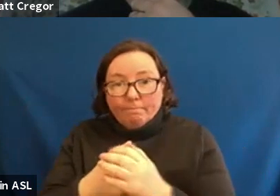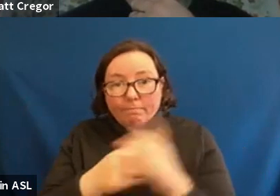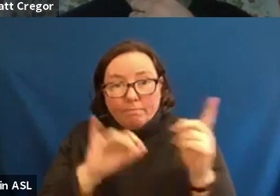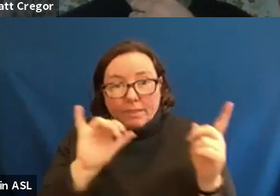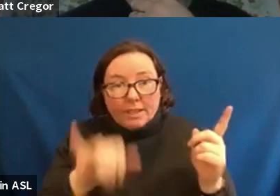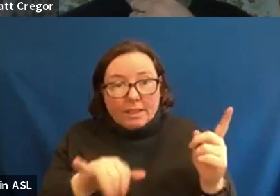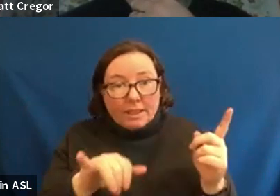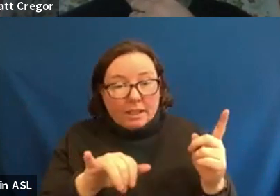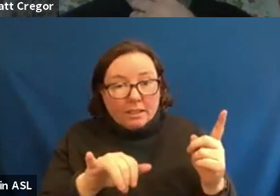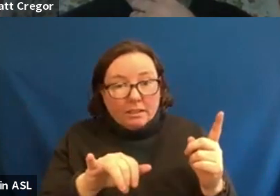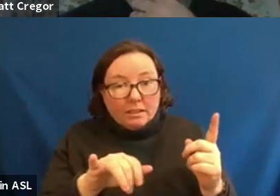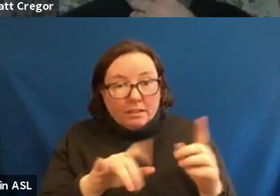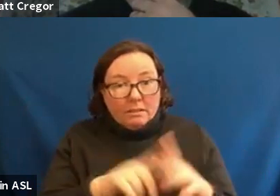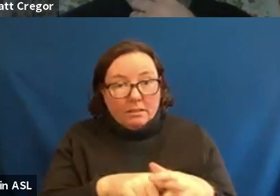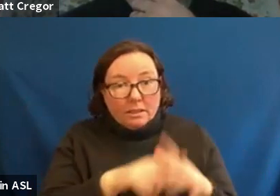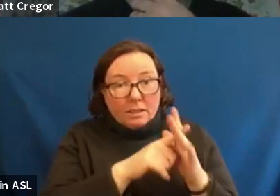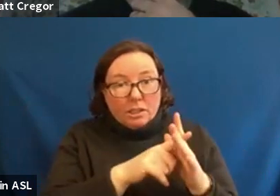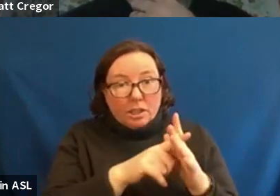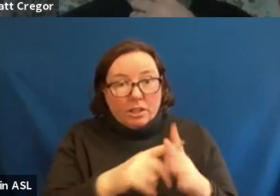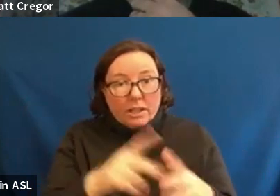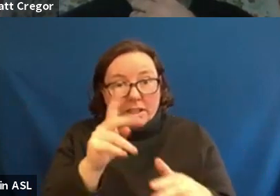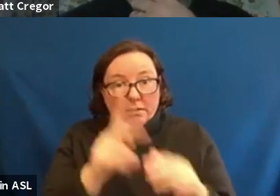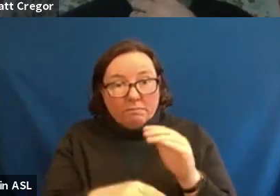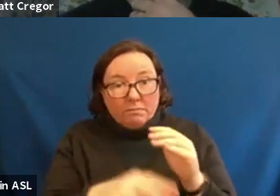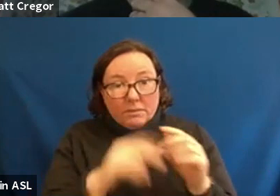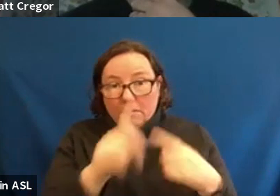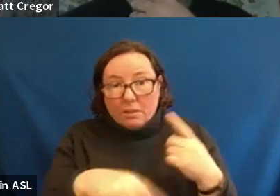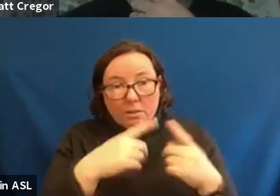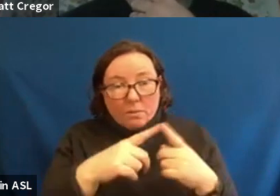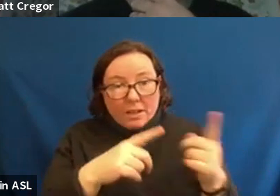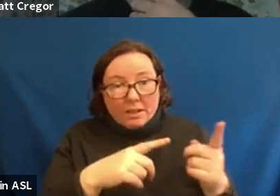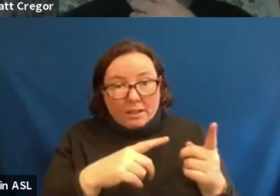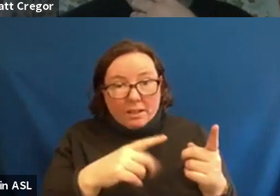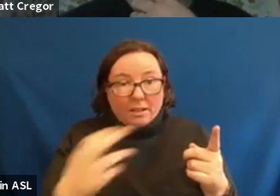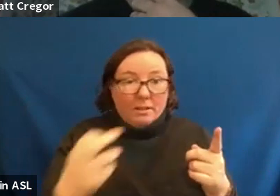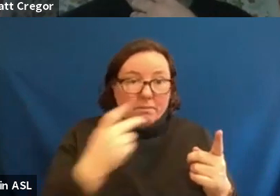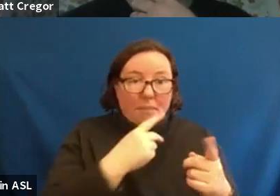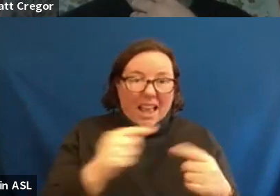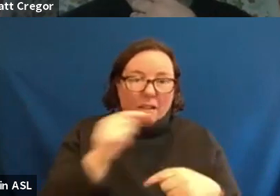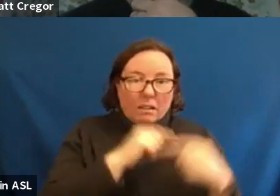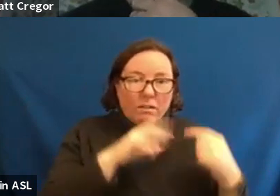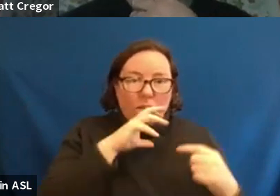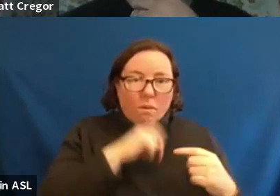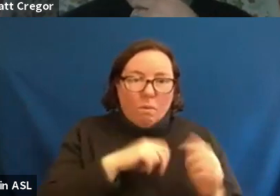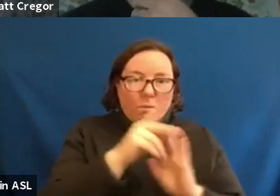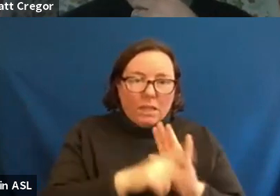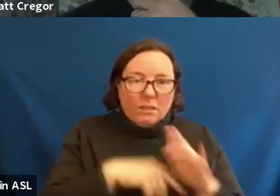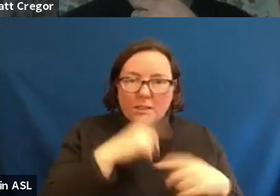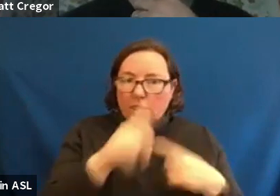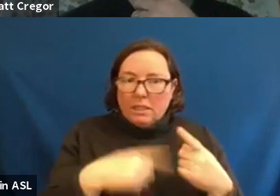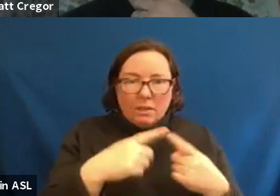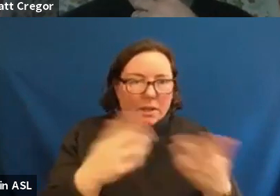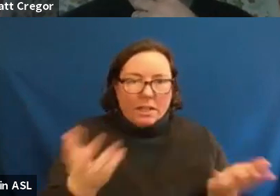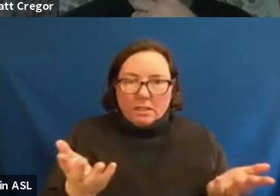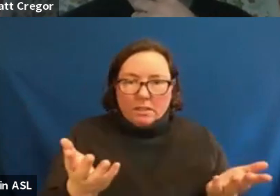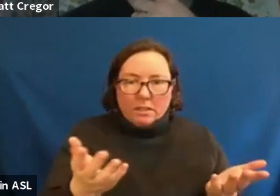adaptation toll and the existing policy, the previous policy kick